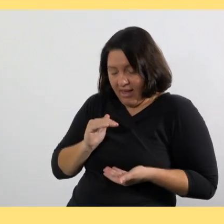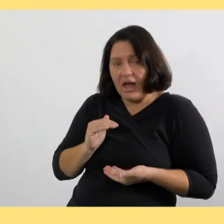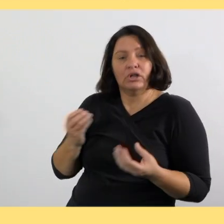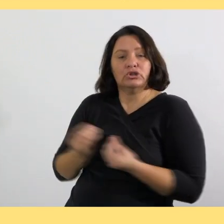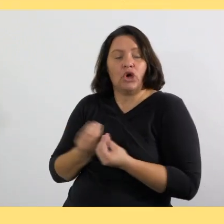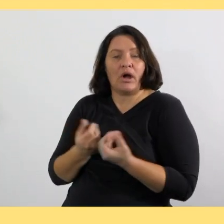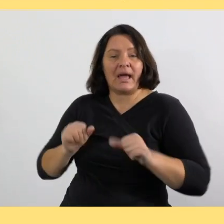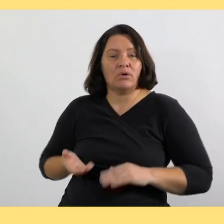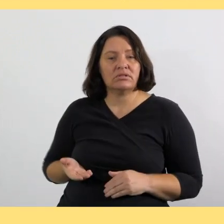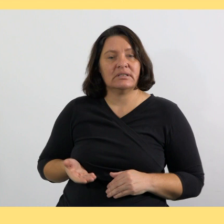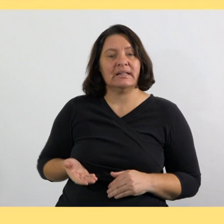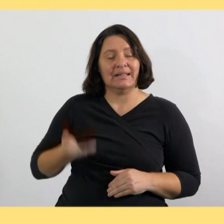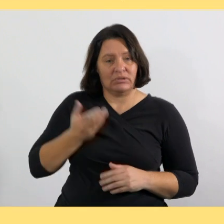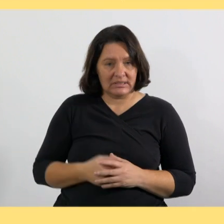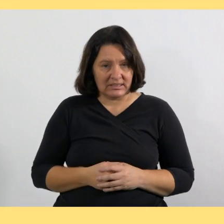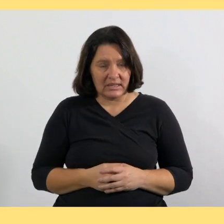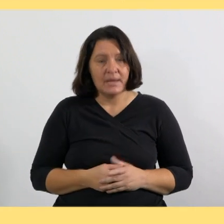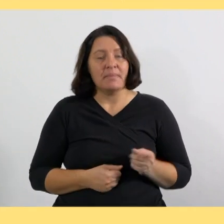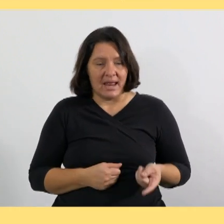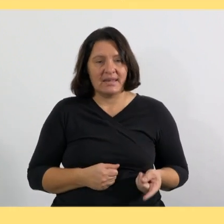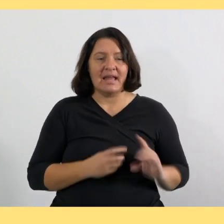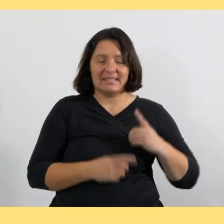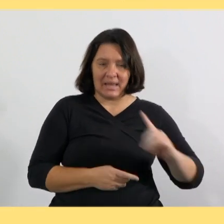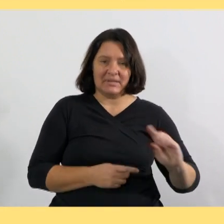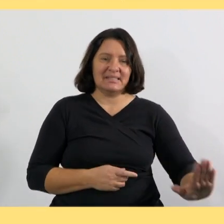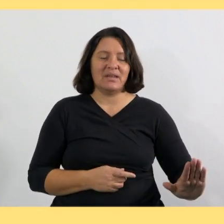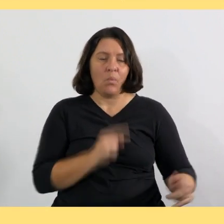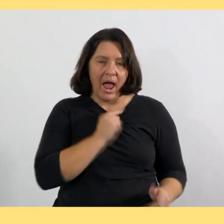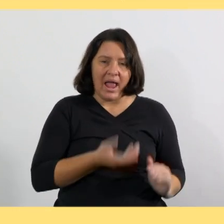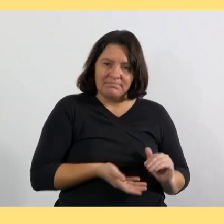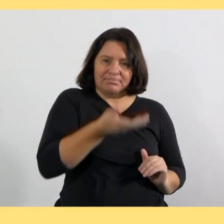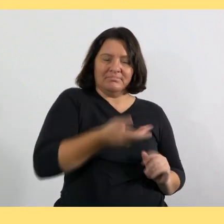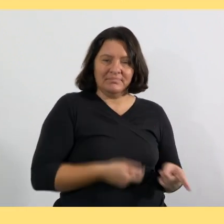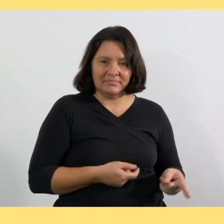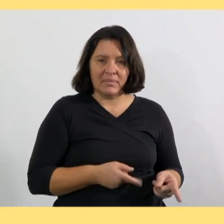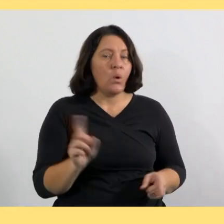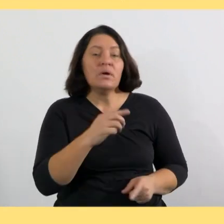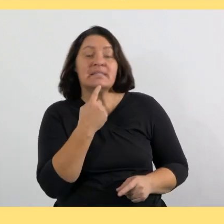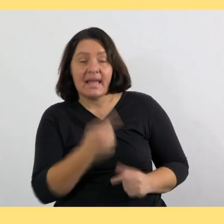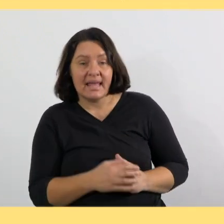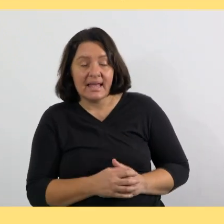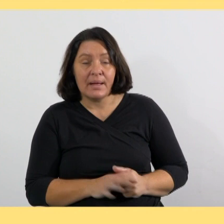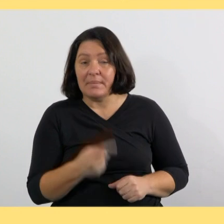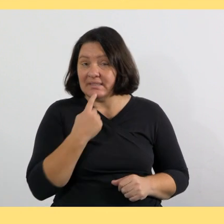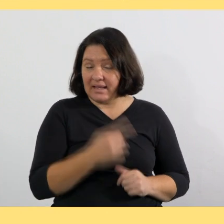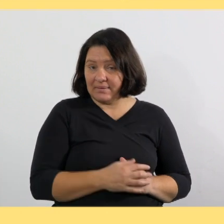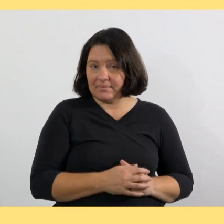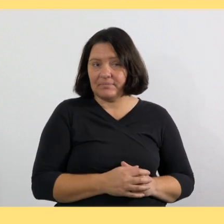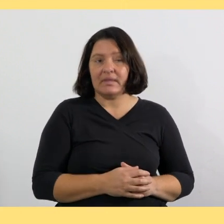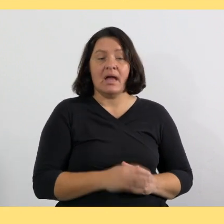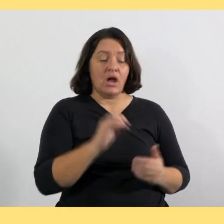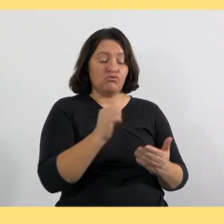to debit my trading stock account in this case. But what do I then say? I say creditors